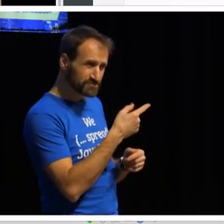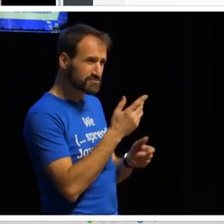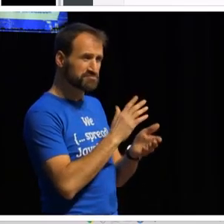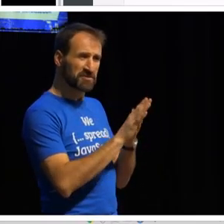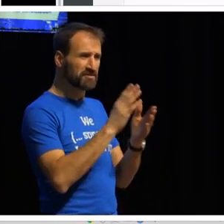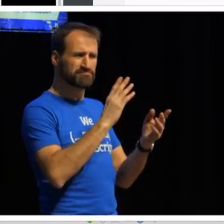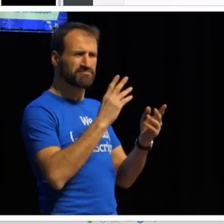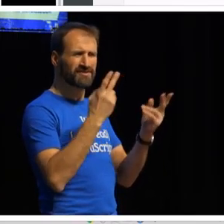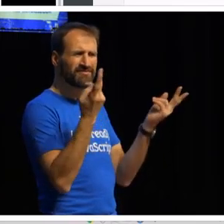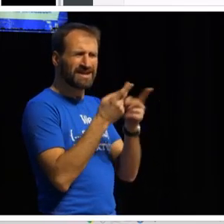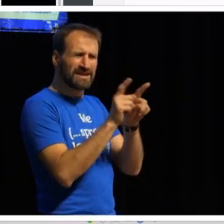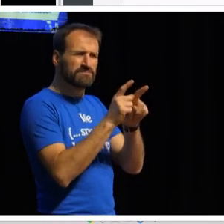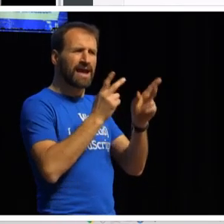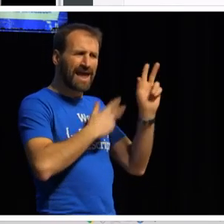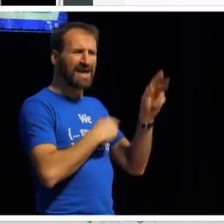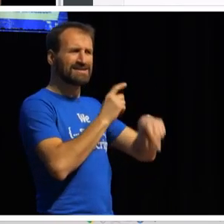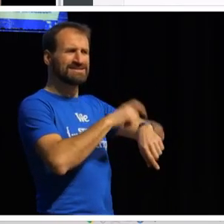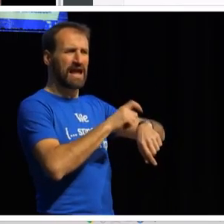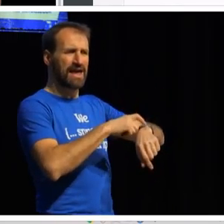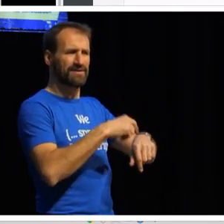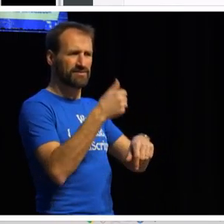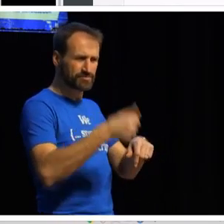once it's connected to control it.